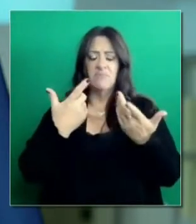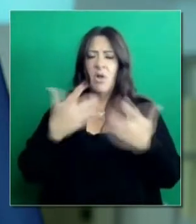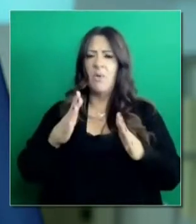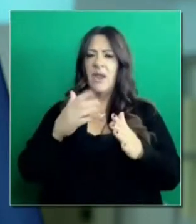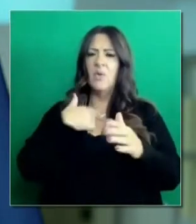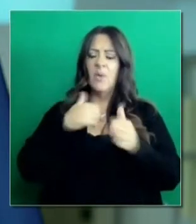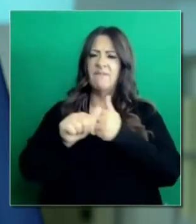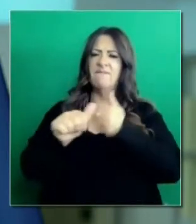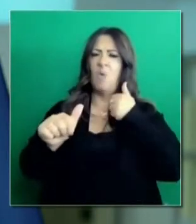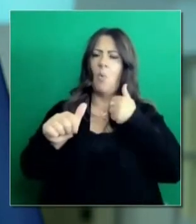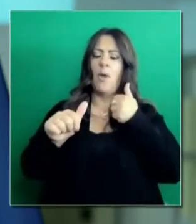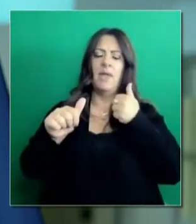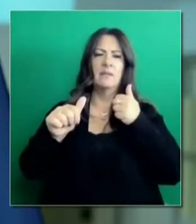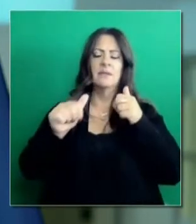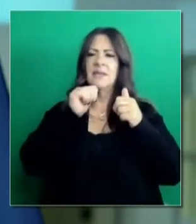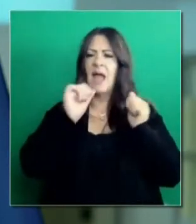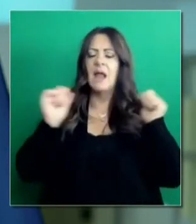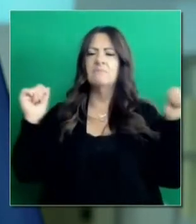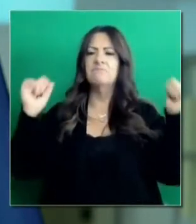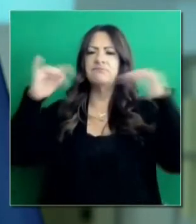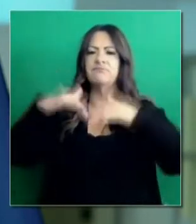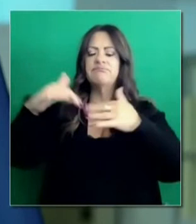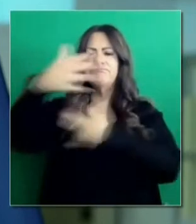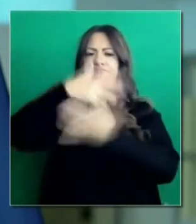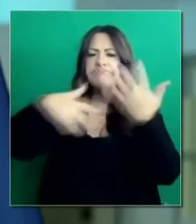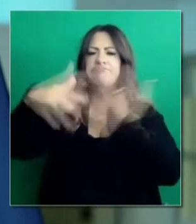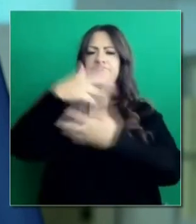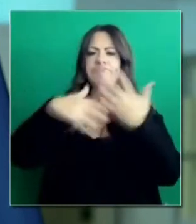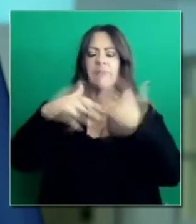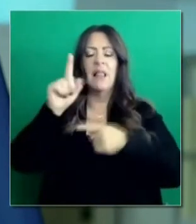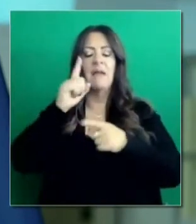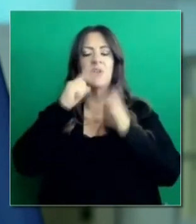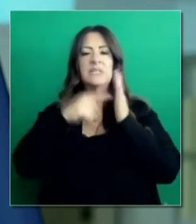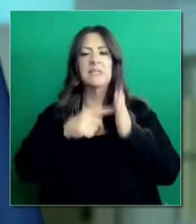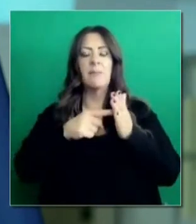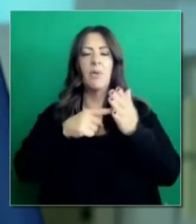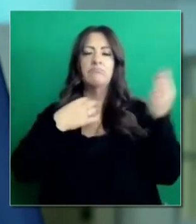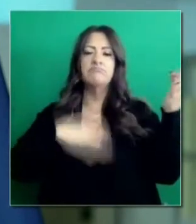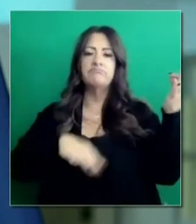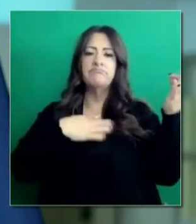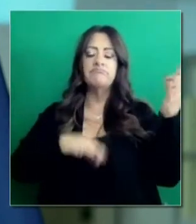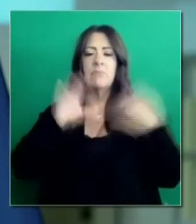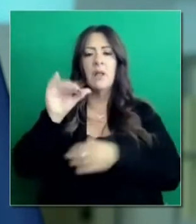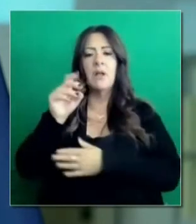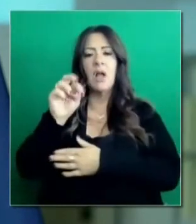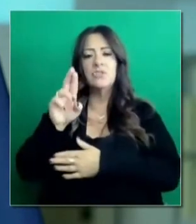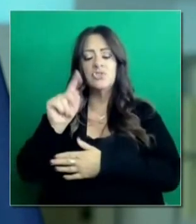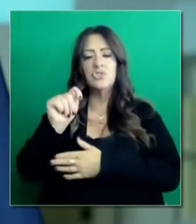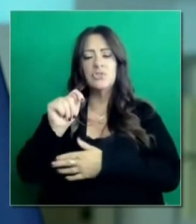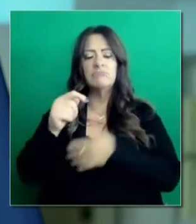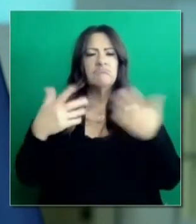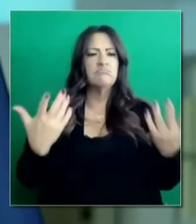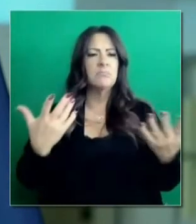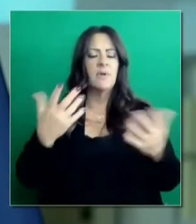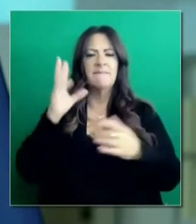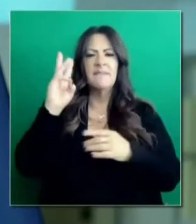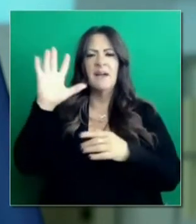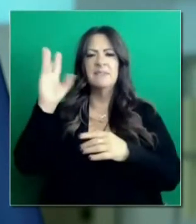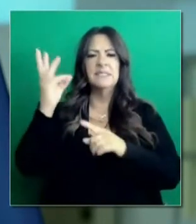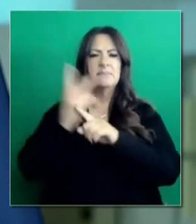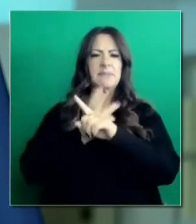to large rock concerts, et cetera, too early, or frankly, 5-6 months ago in the midst